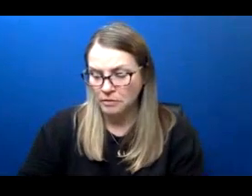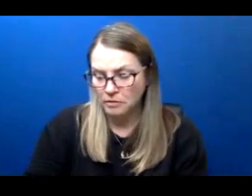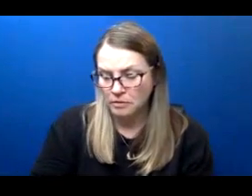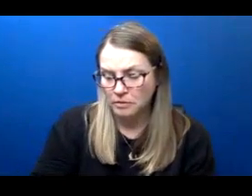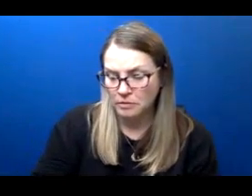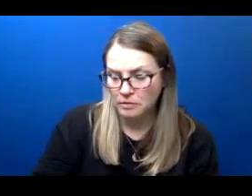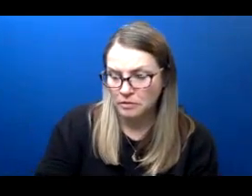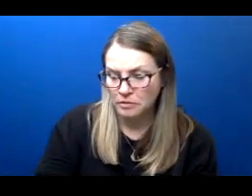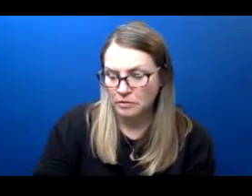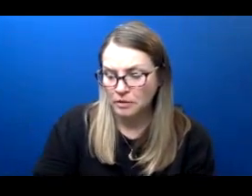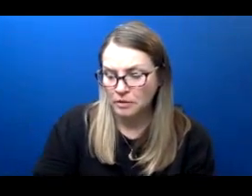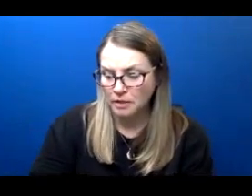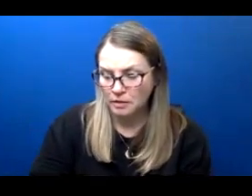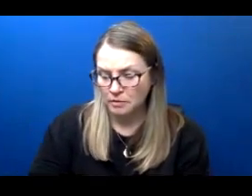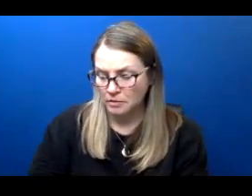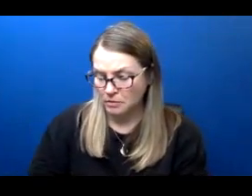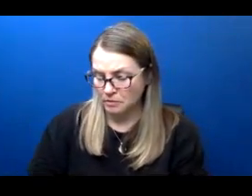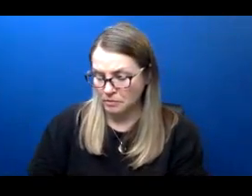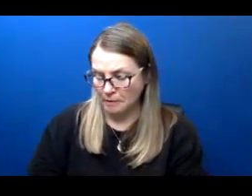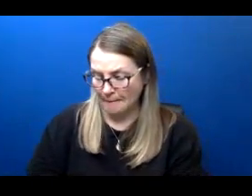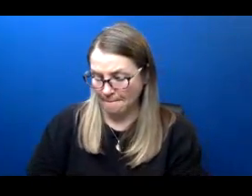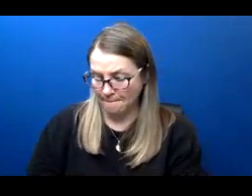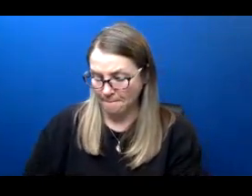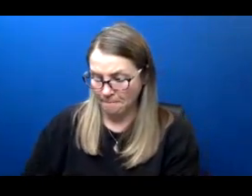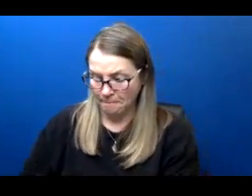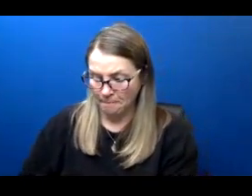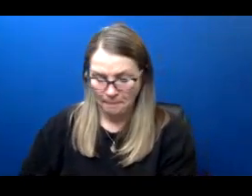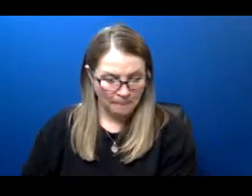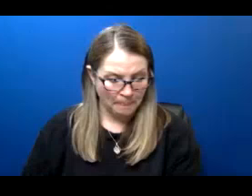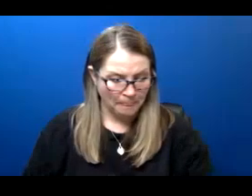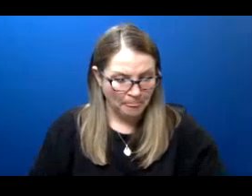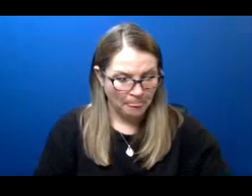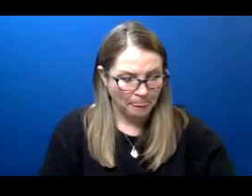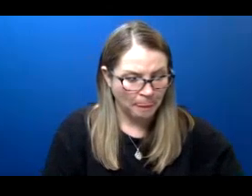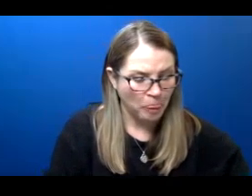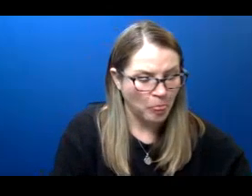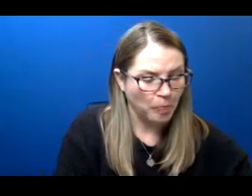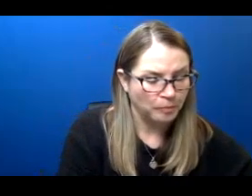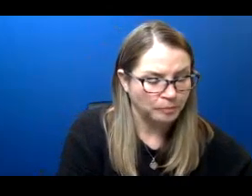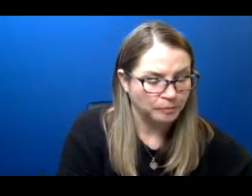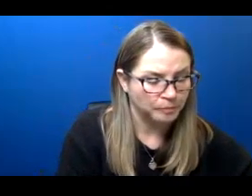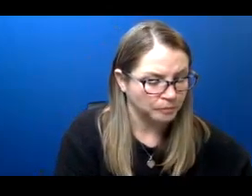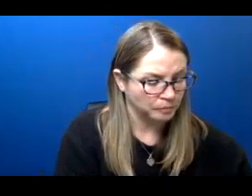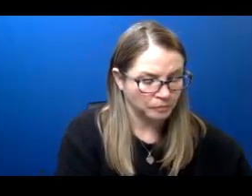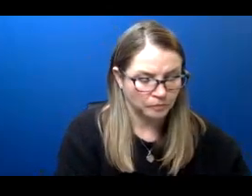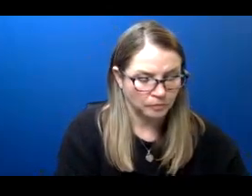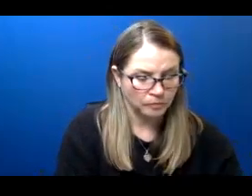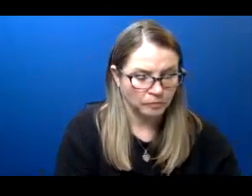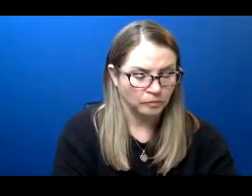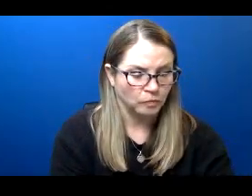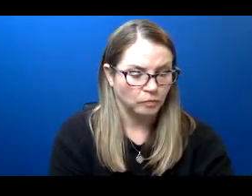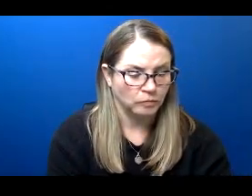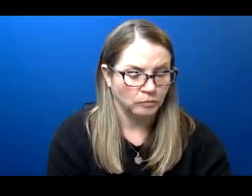birthing people. So Correct. doulas, they can't control their schedule